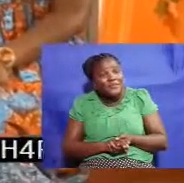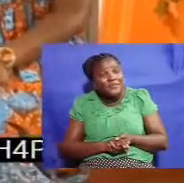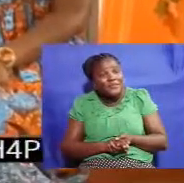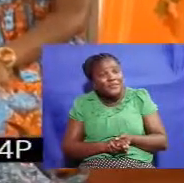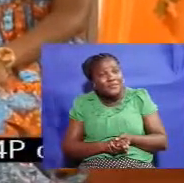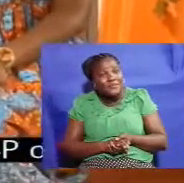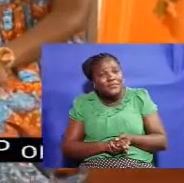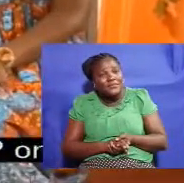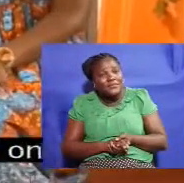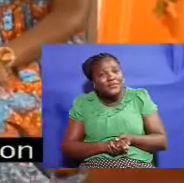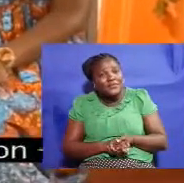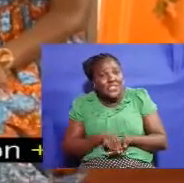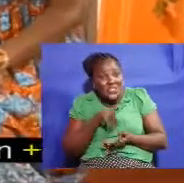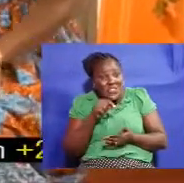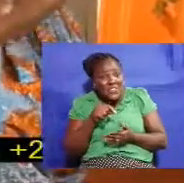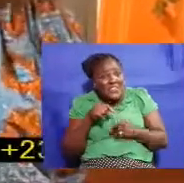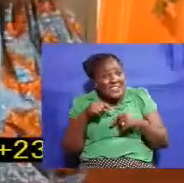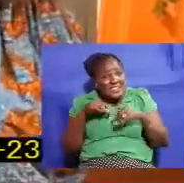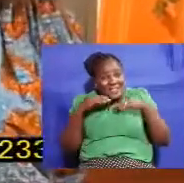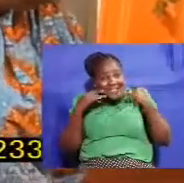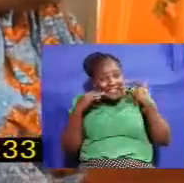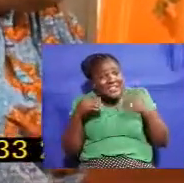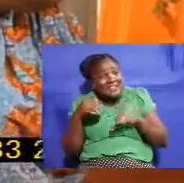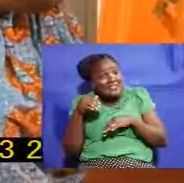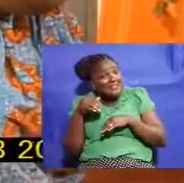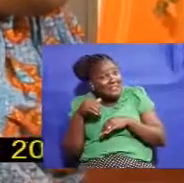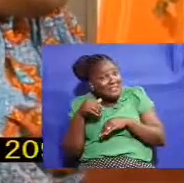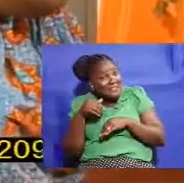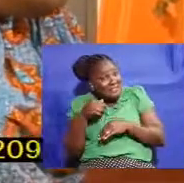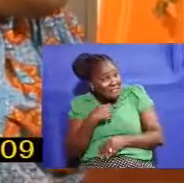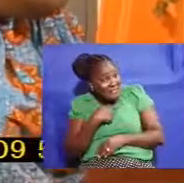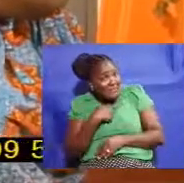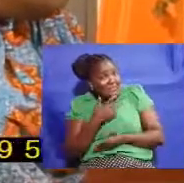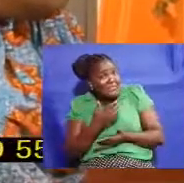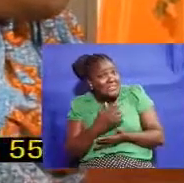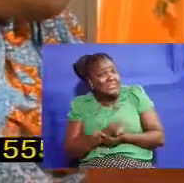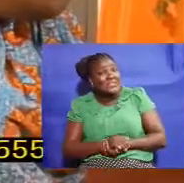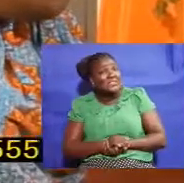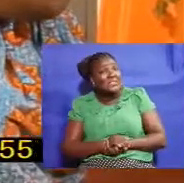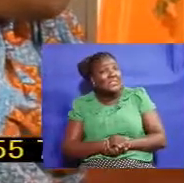Abba Morrison. He that is down.